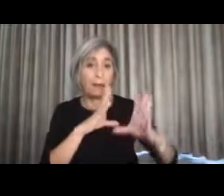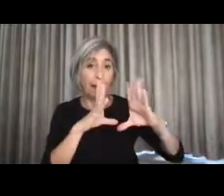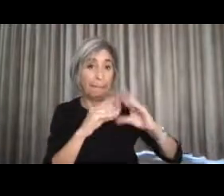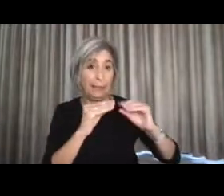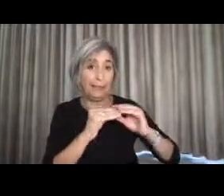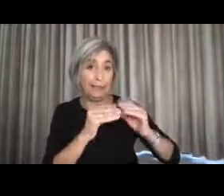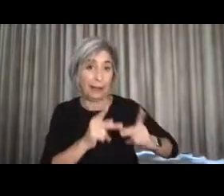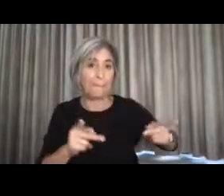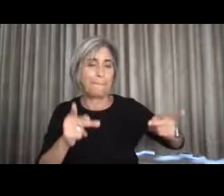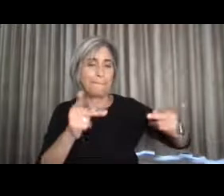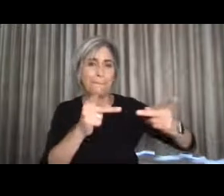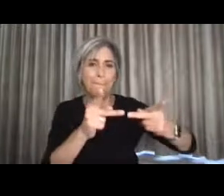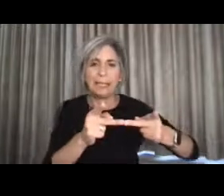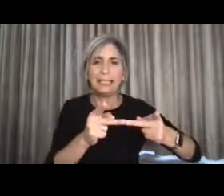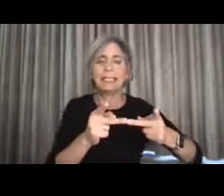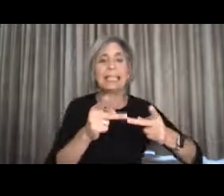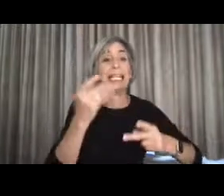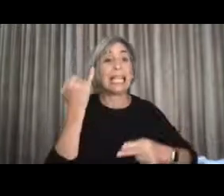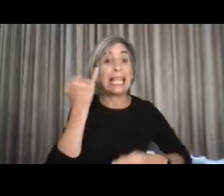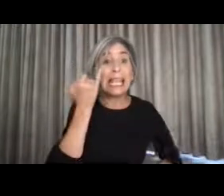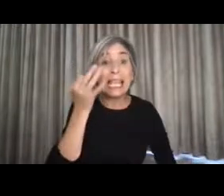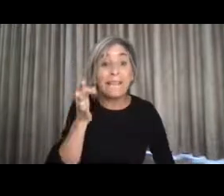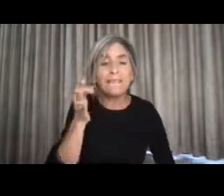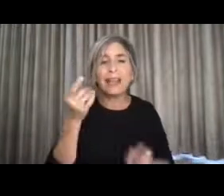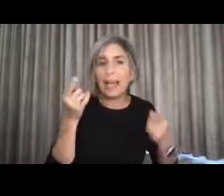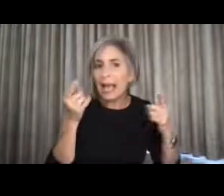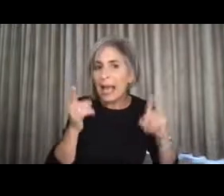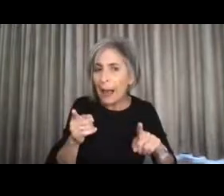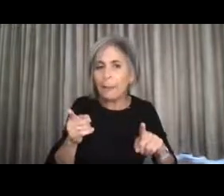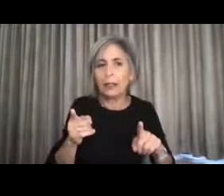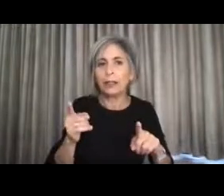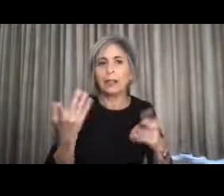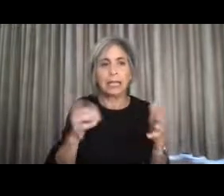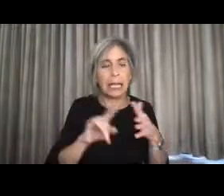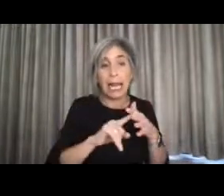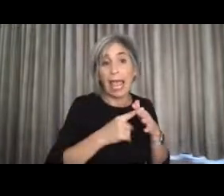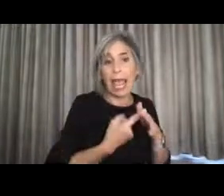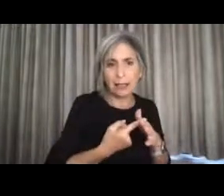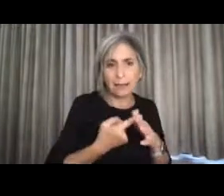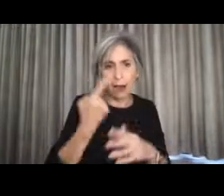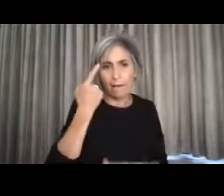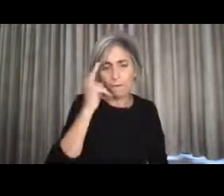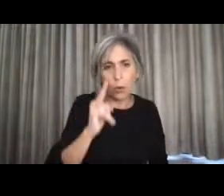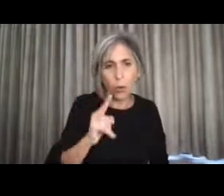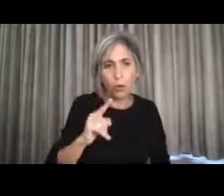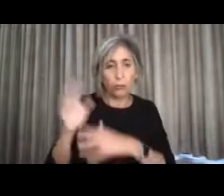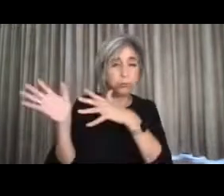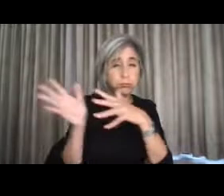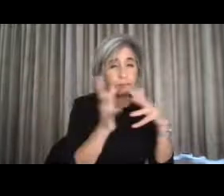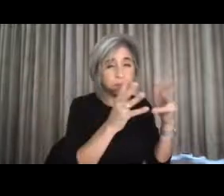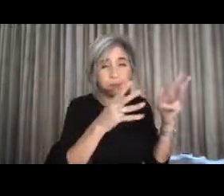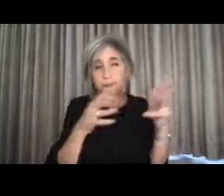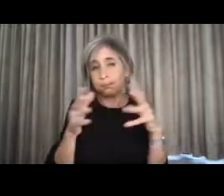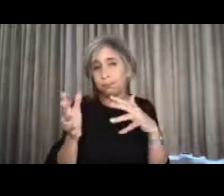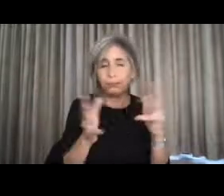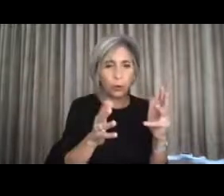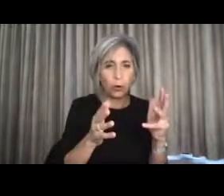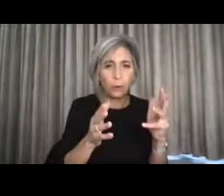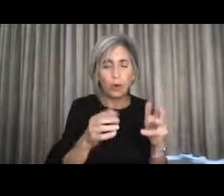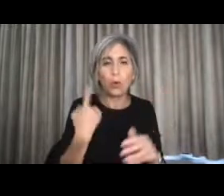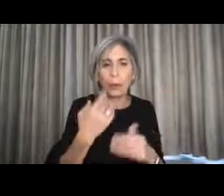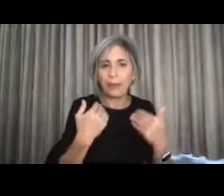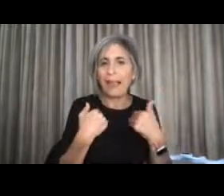or place in the event that we were activated, due to storm. We do have